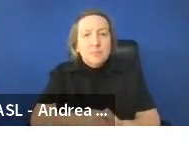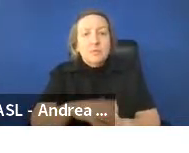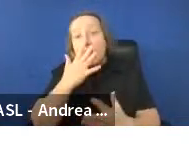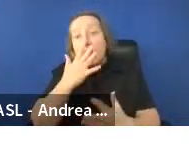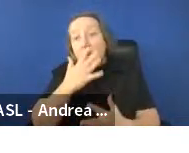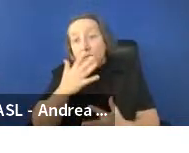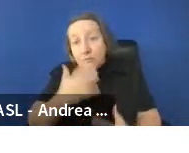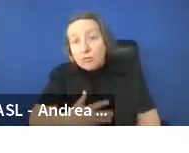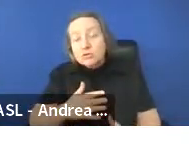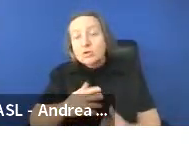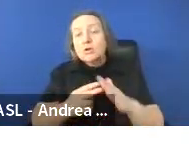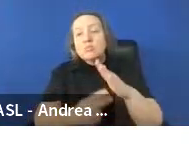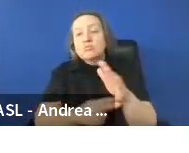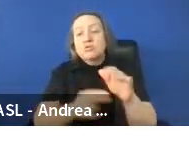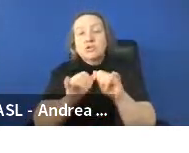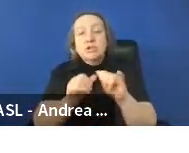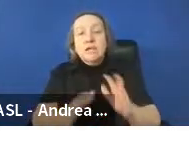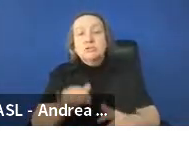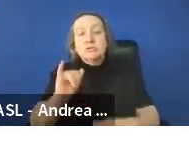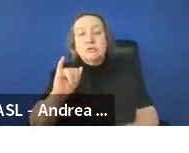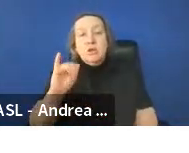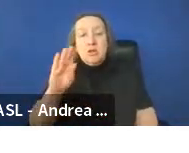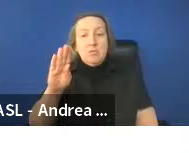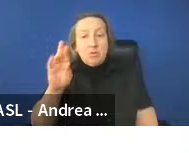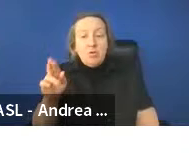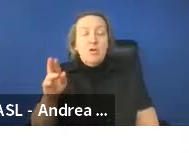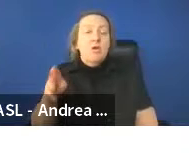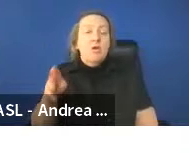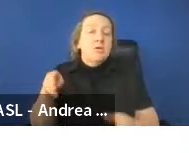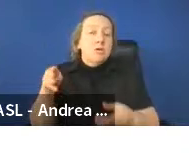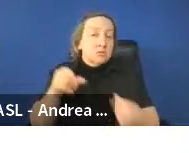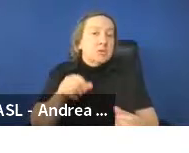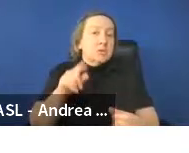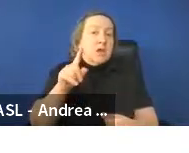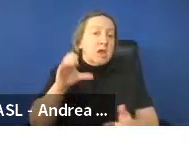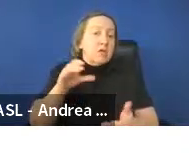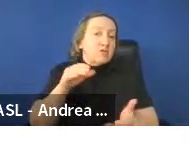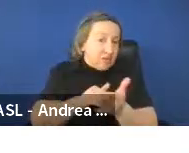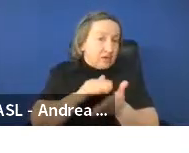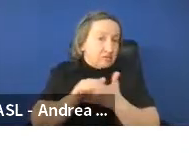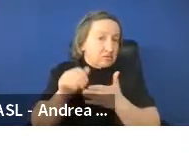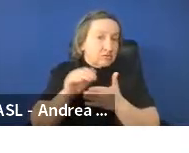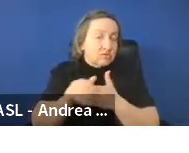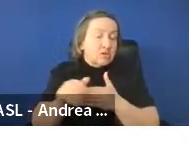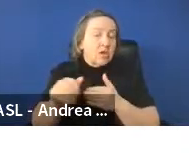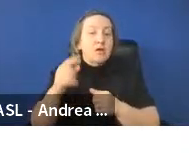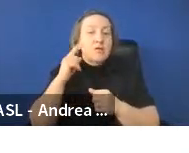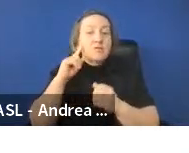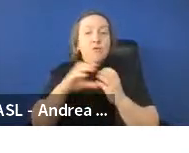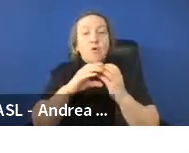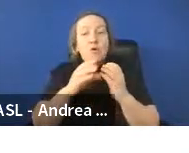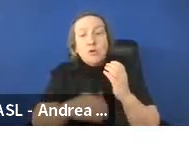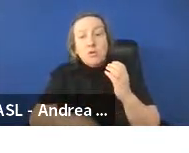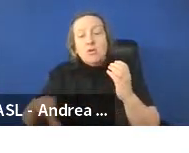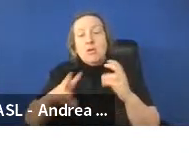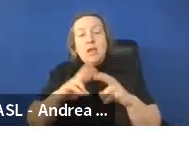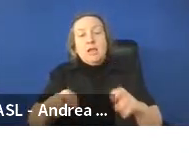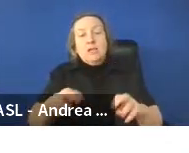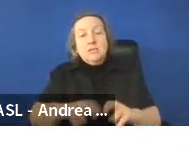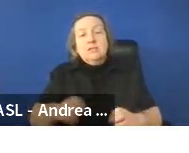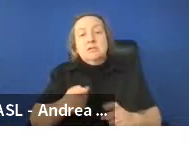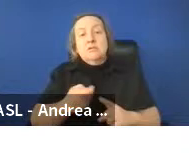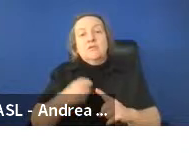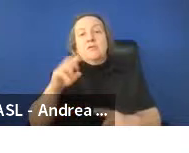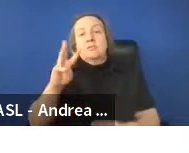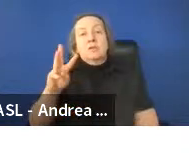Unfortunately, the bridge engineers at the IBR have spent over $100,000 for an immersed tunnel assessment prepared by